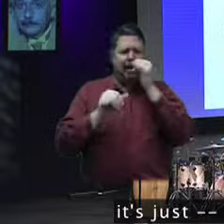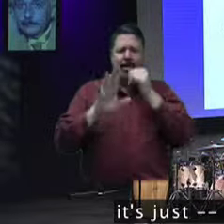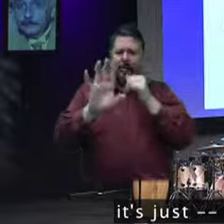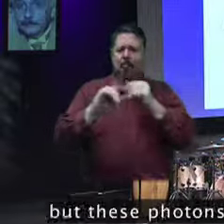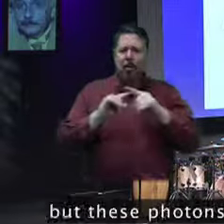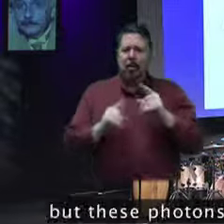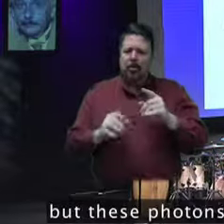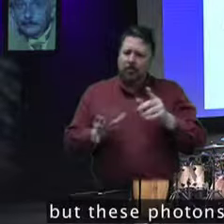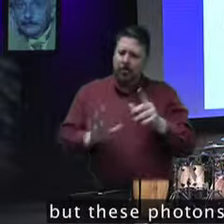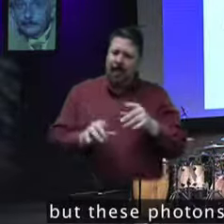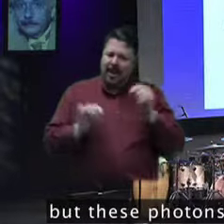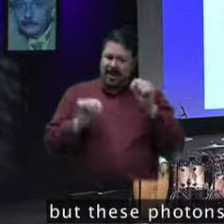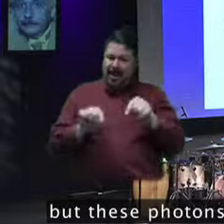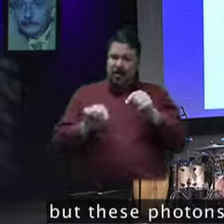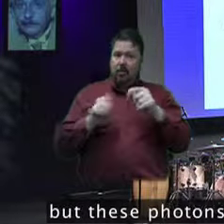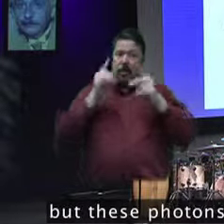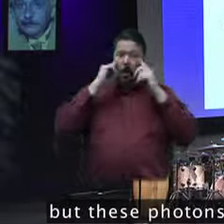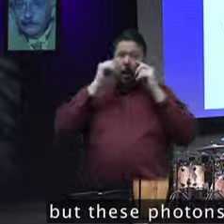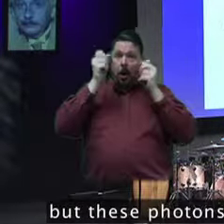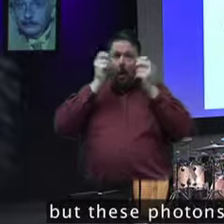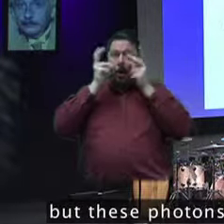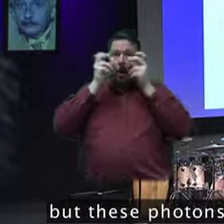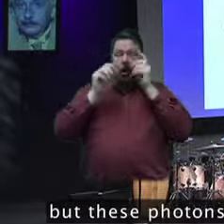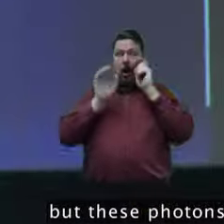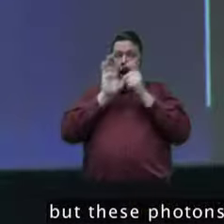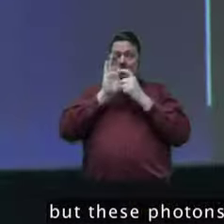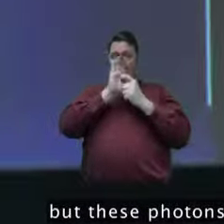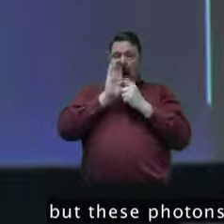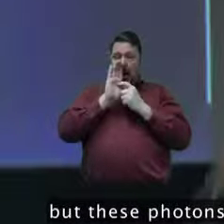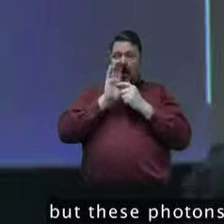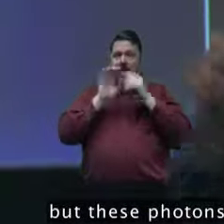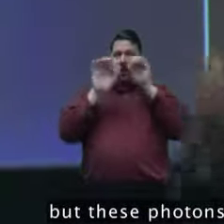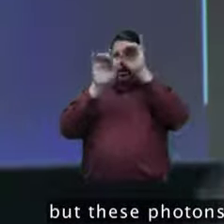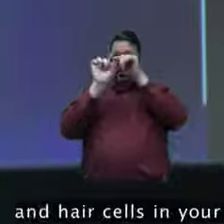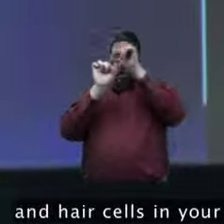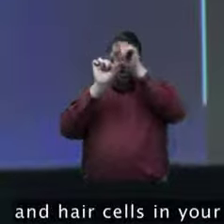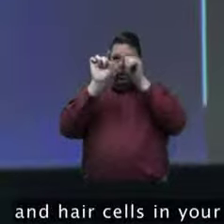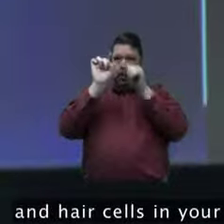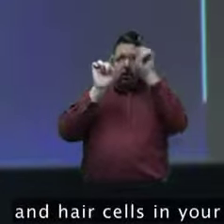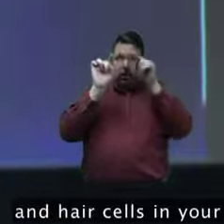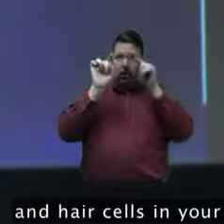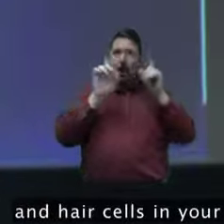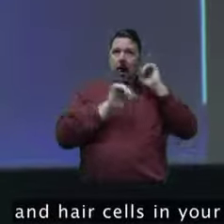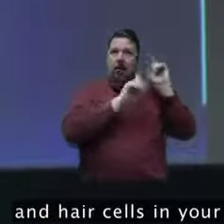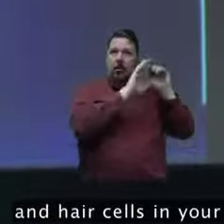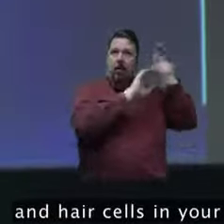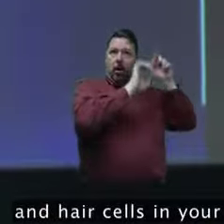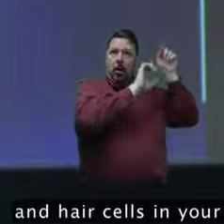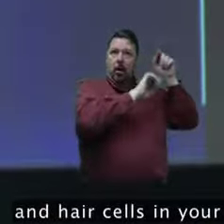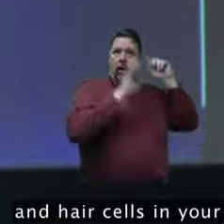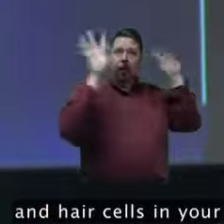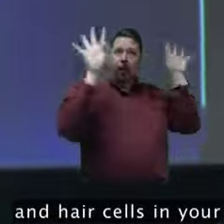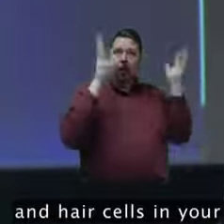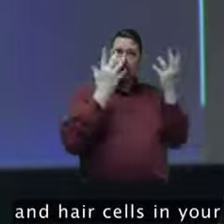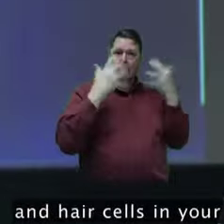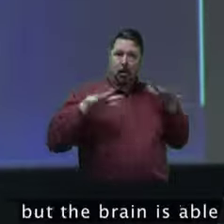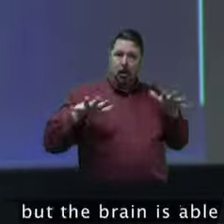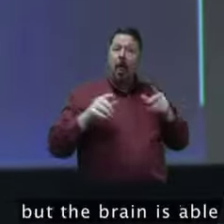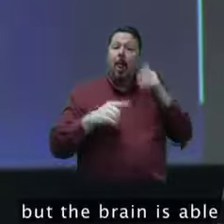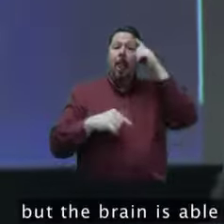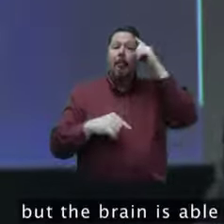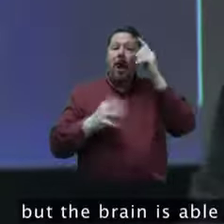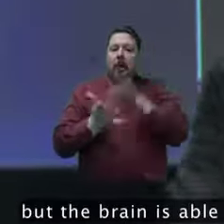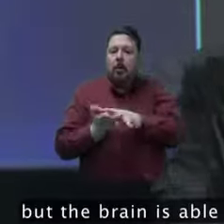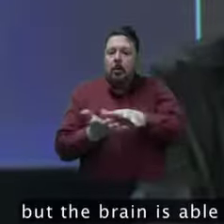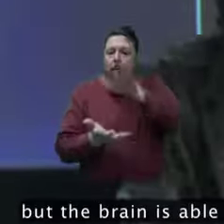just looks like a silly illusion. But these photons in your eye are doing this shape and hair cells in your ear are exciting the auditory